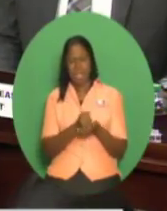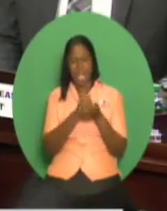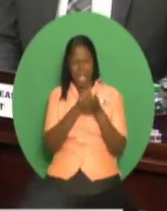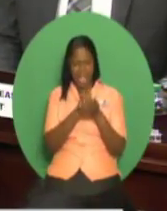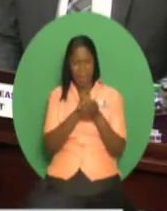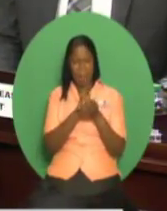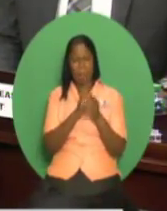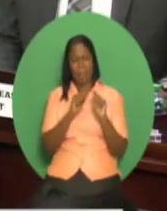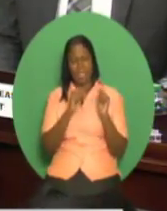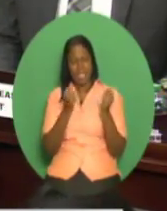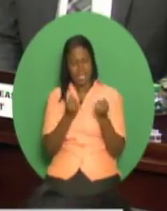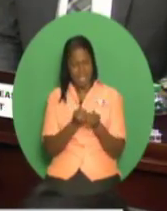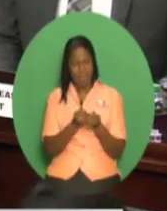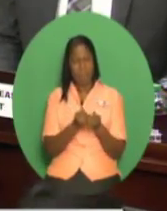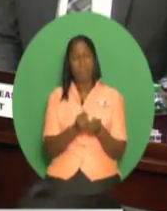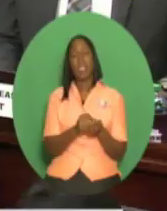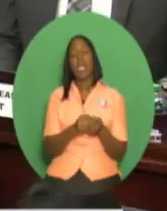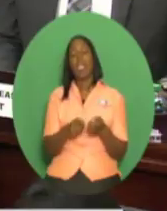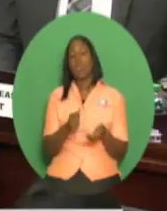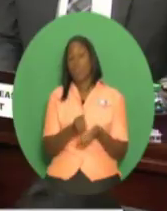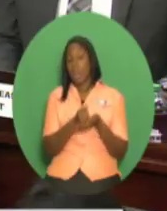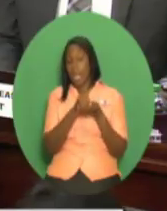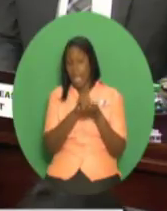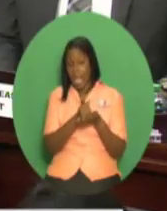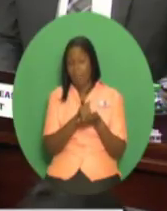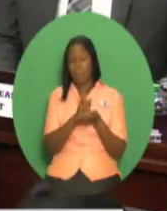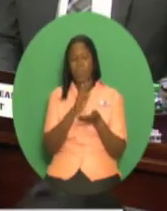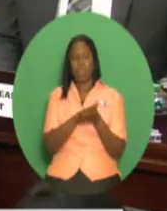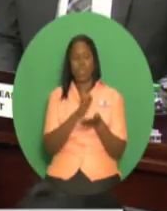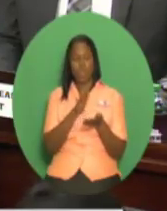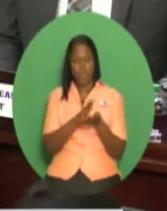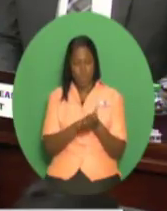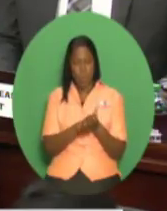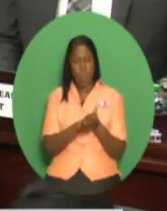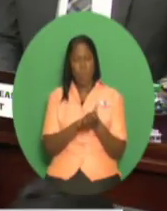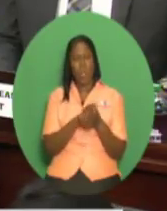the principal and the school administration in the execution of their duties.